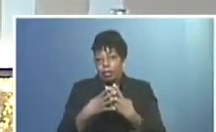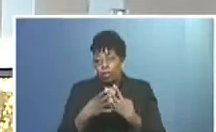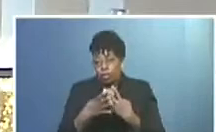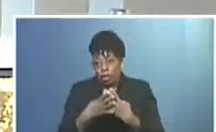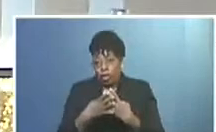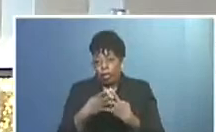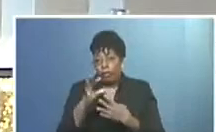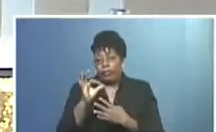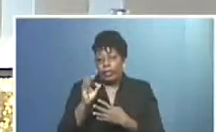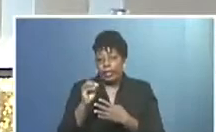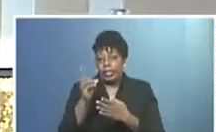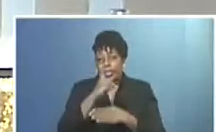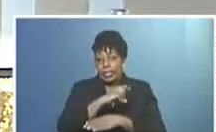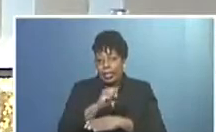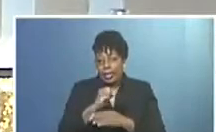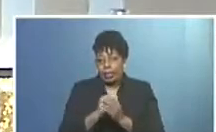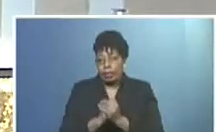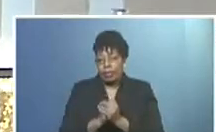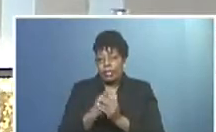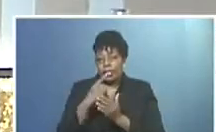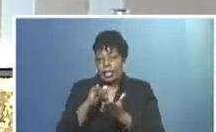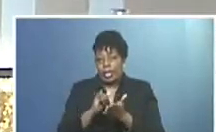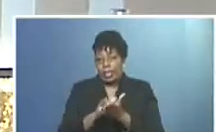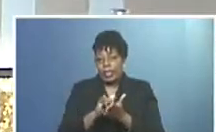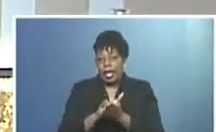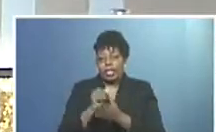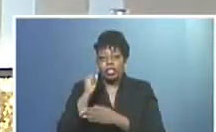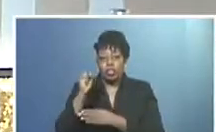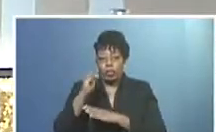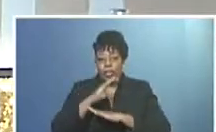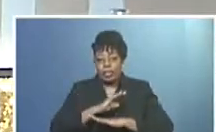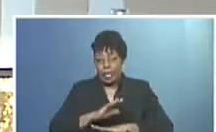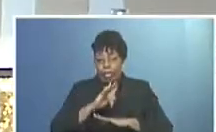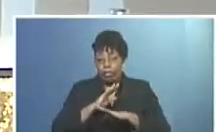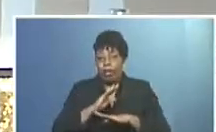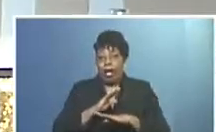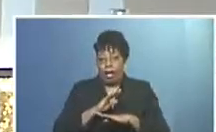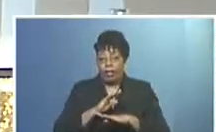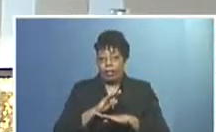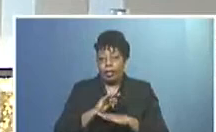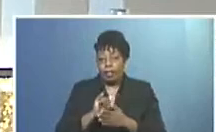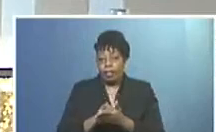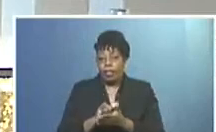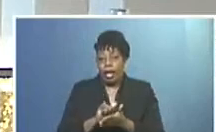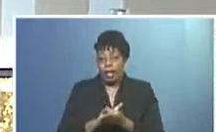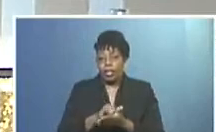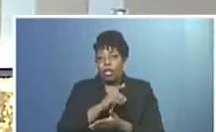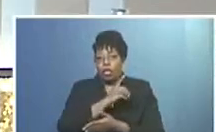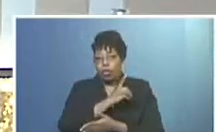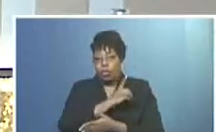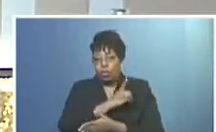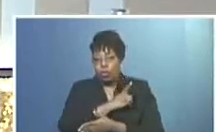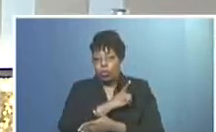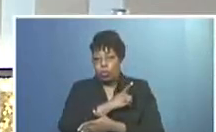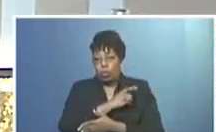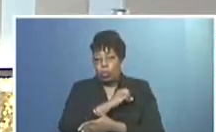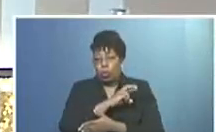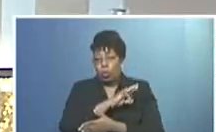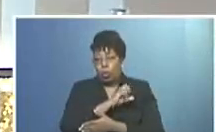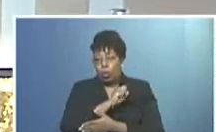Justice Indra Charles indicated in a ruling that she was satisfied beyond a reasonable doubt that Dorset Major knowingly